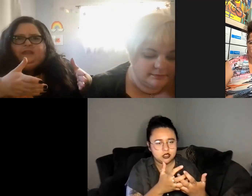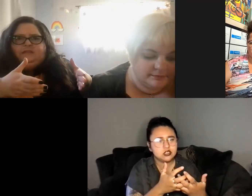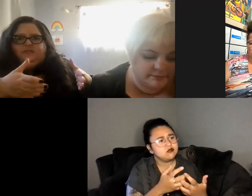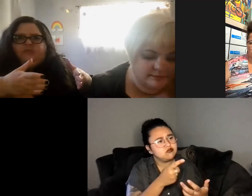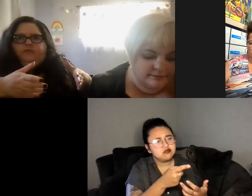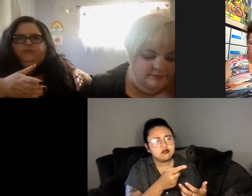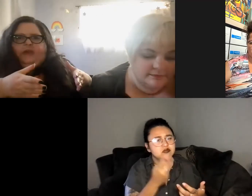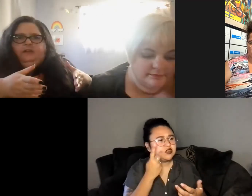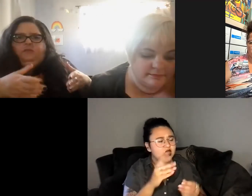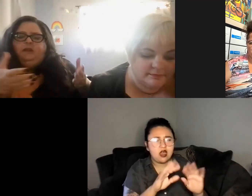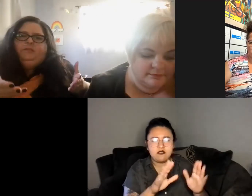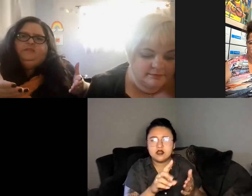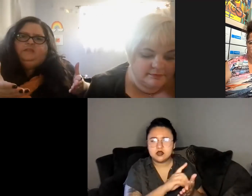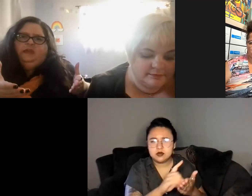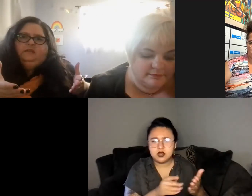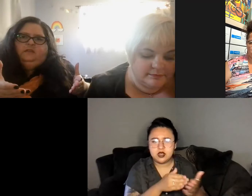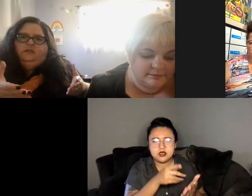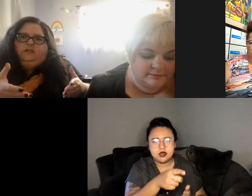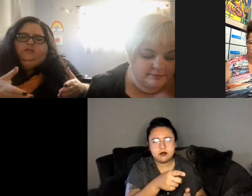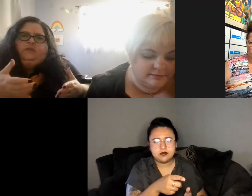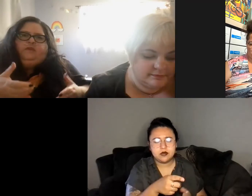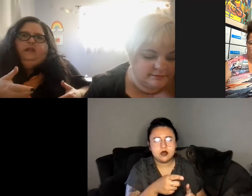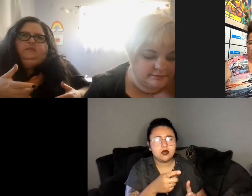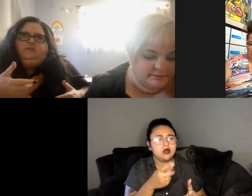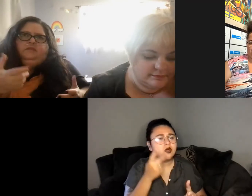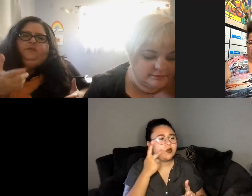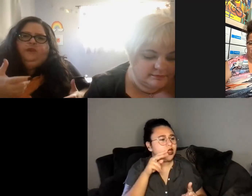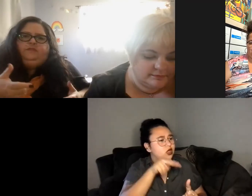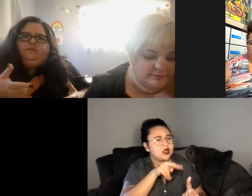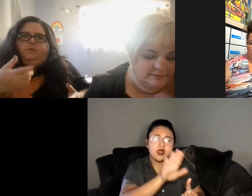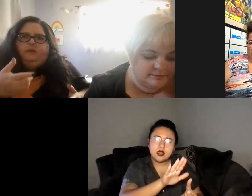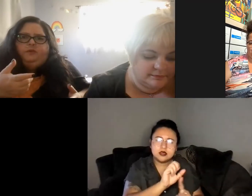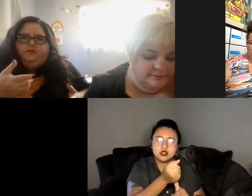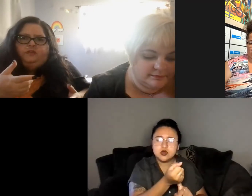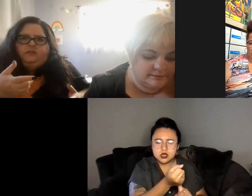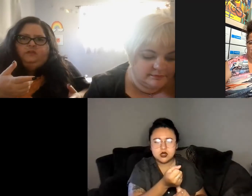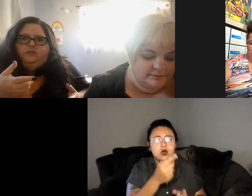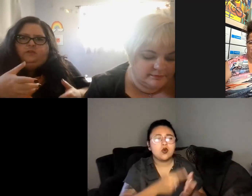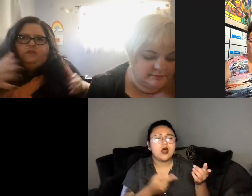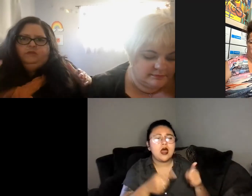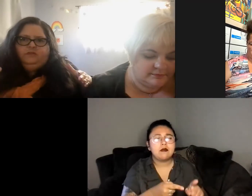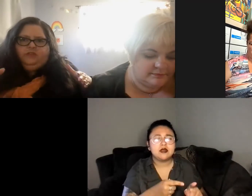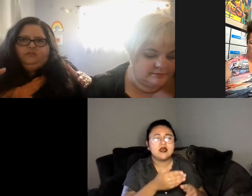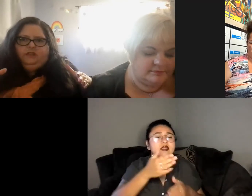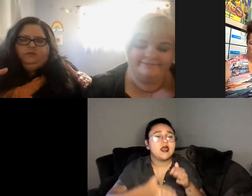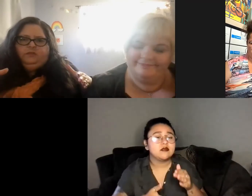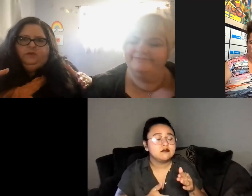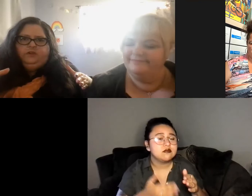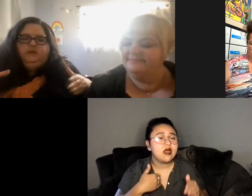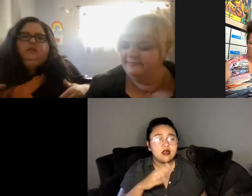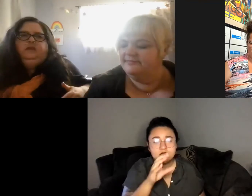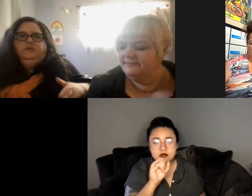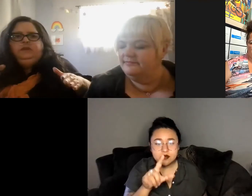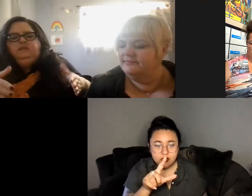that case and solve for that, what happens at the end? So we've got civil rights for one person with no intersectionality